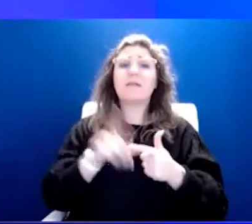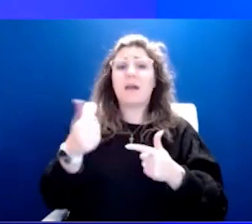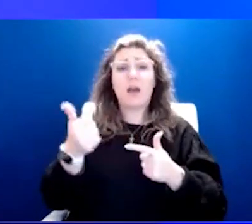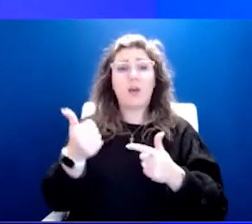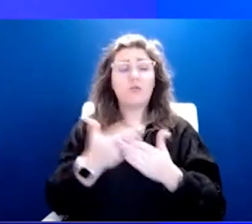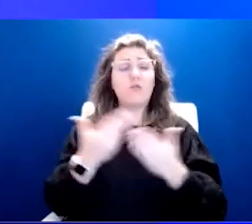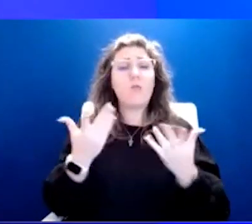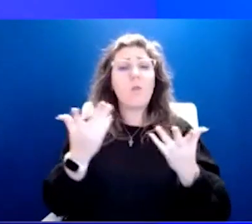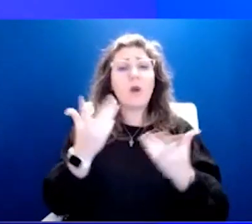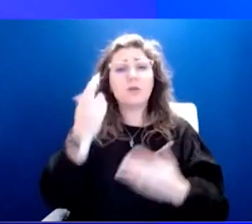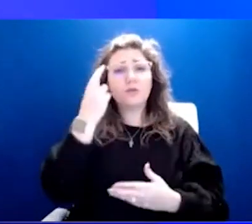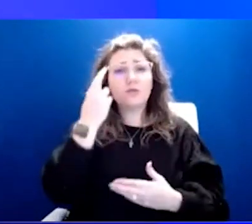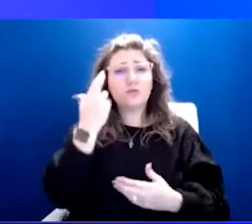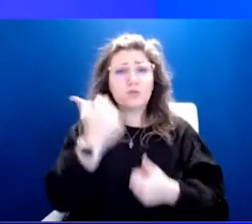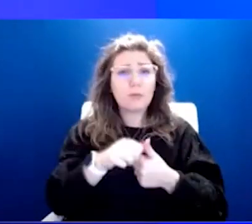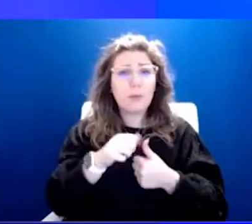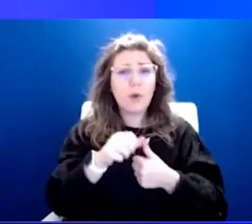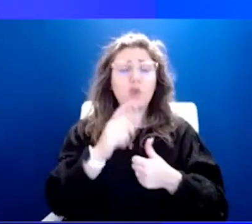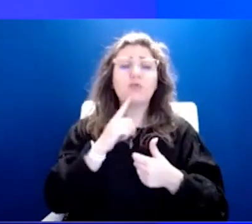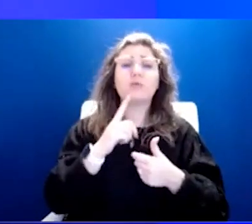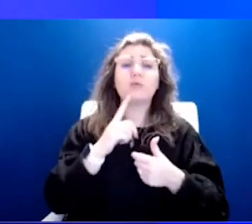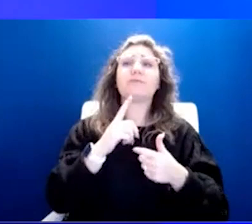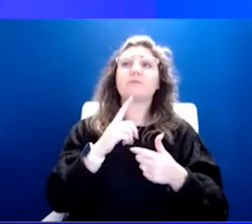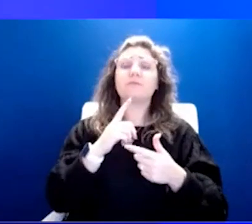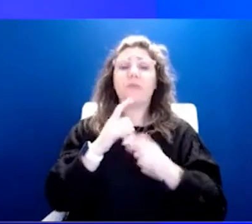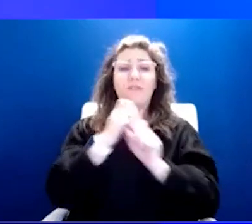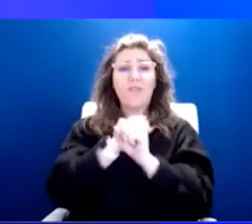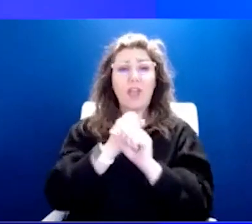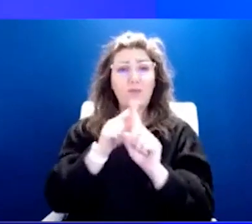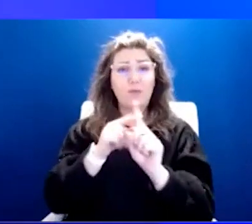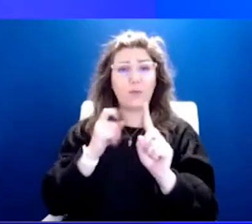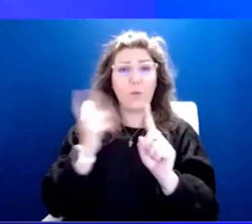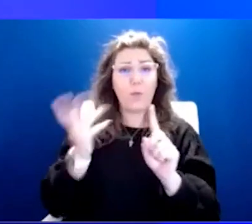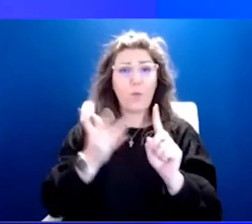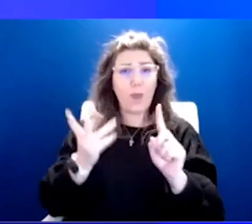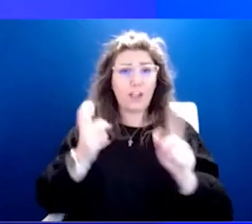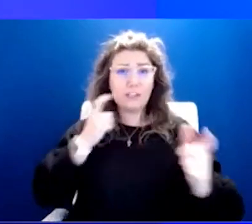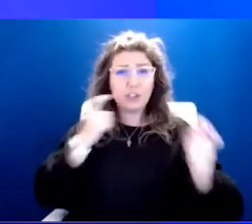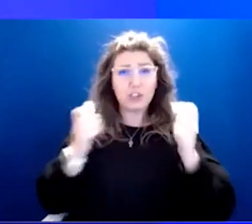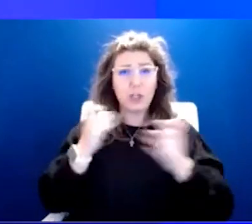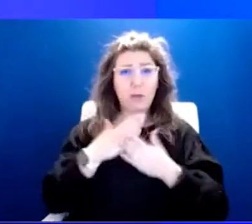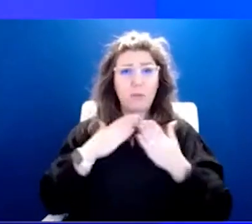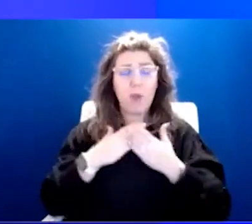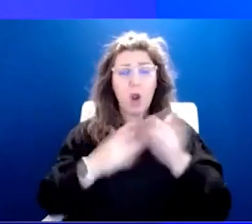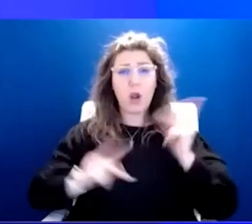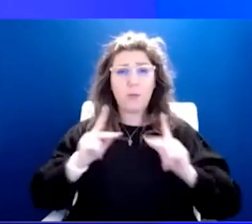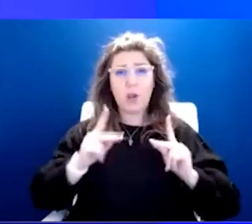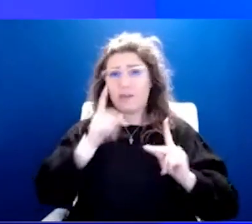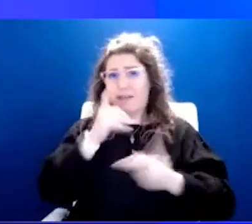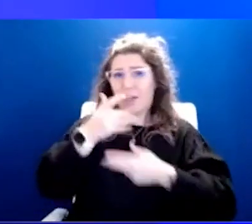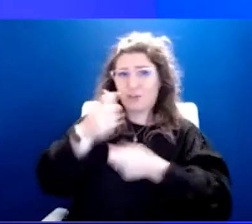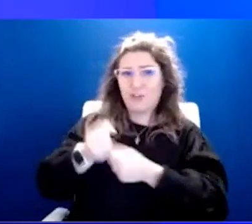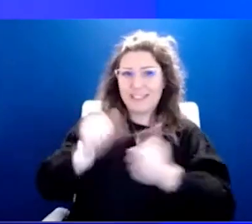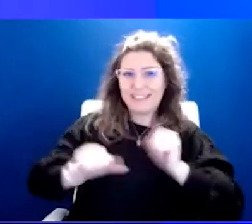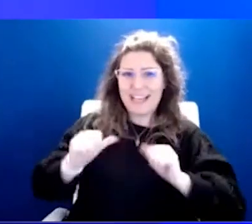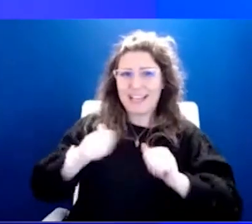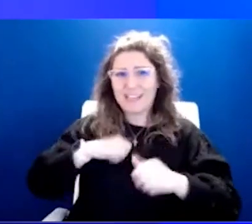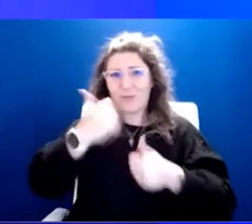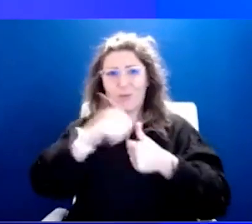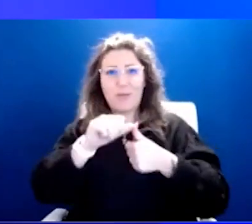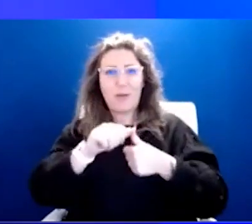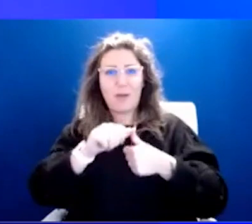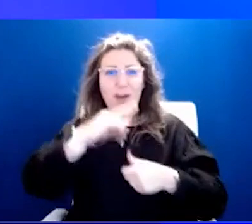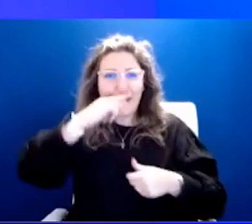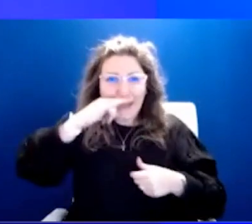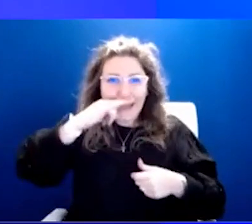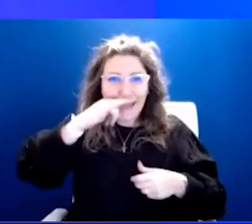that we're fighting now against a sizable part of the population that doesn't trust in science. I remember as a kid lining